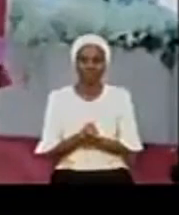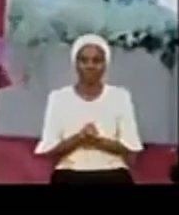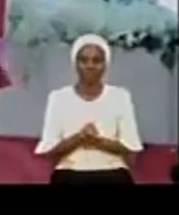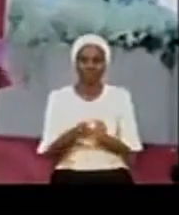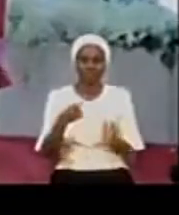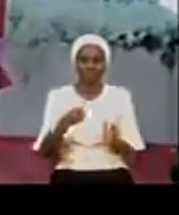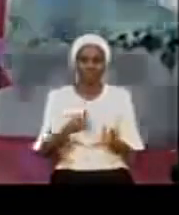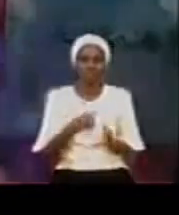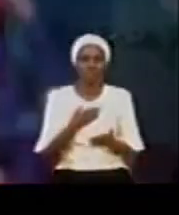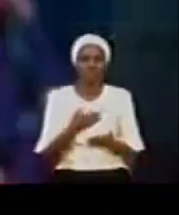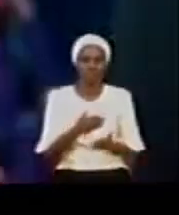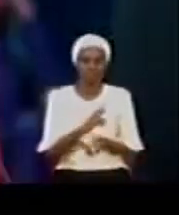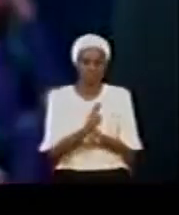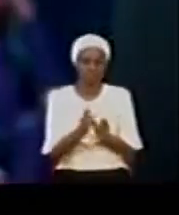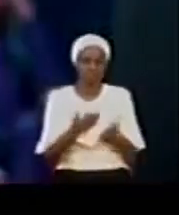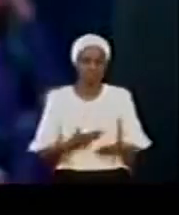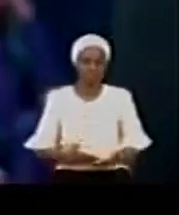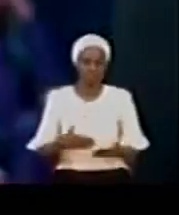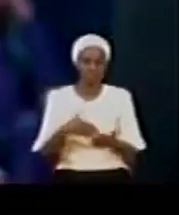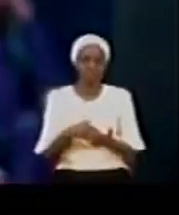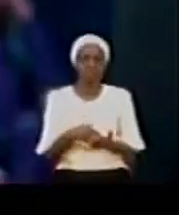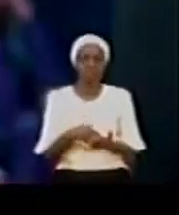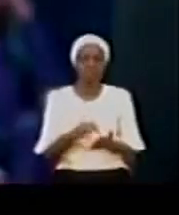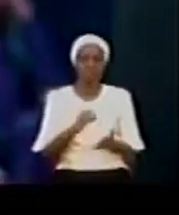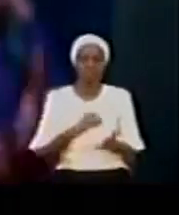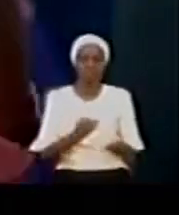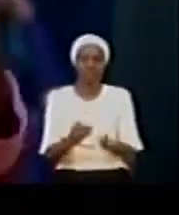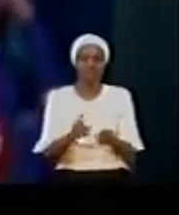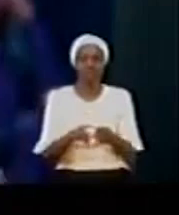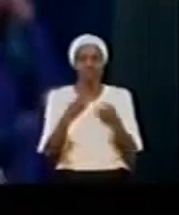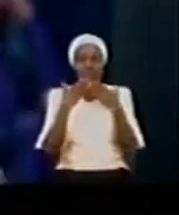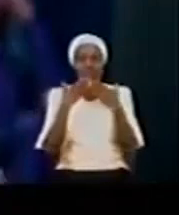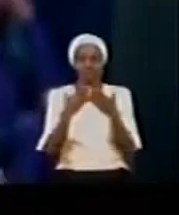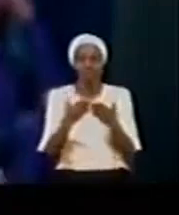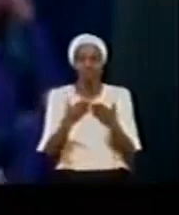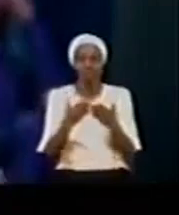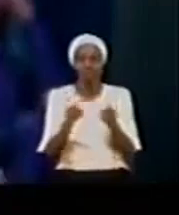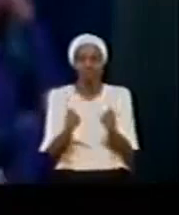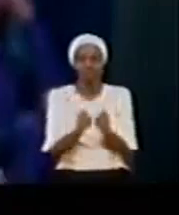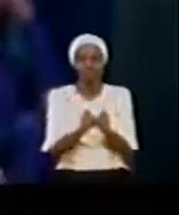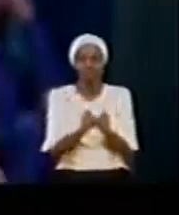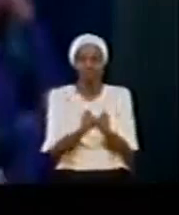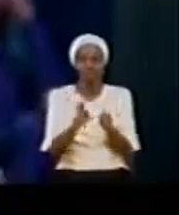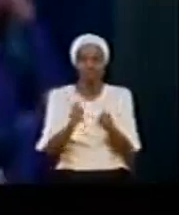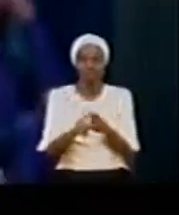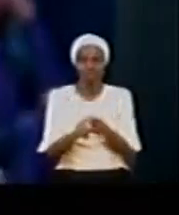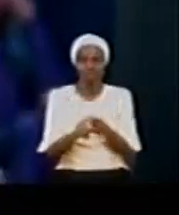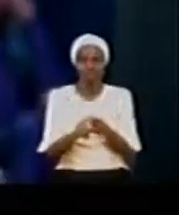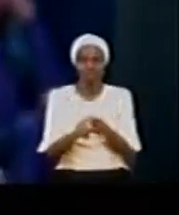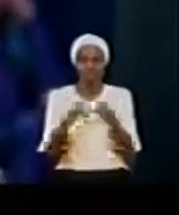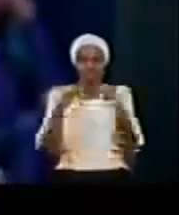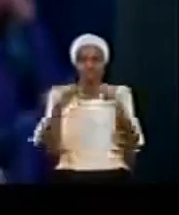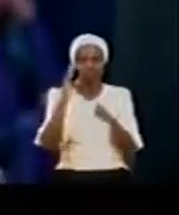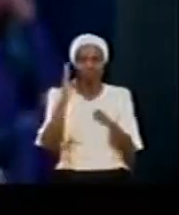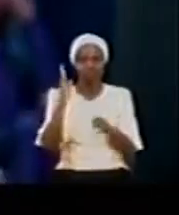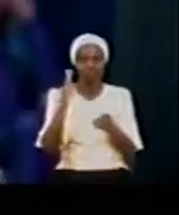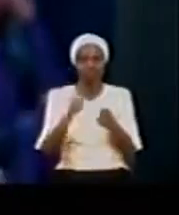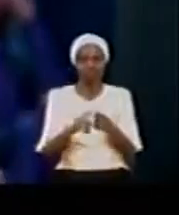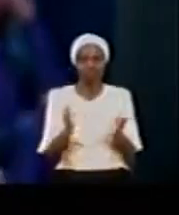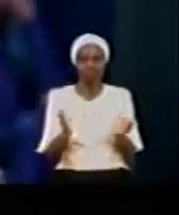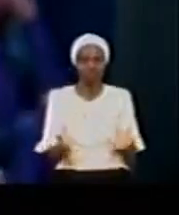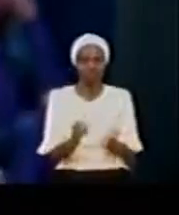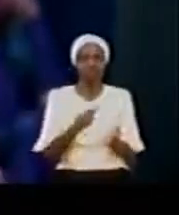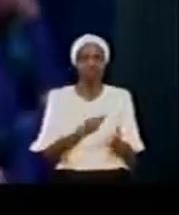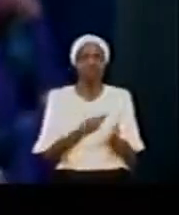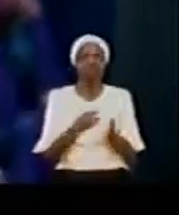also share this testimony to encourage us as we are coming for this GCK, that one day to God will also do your own. Praise the